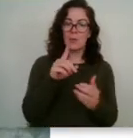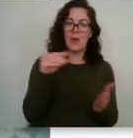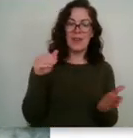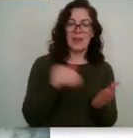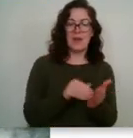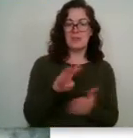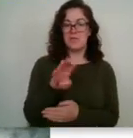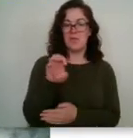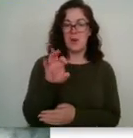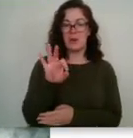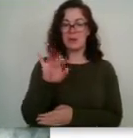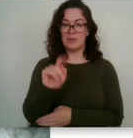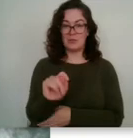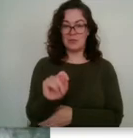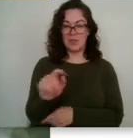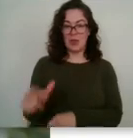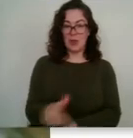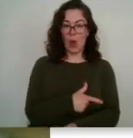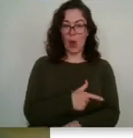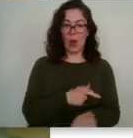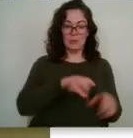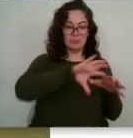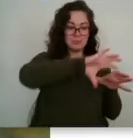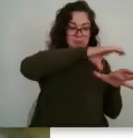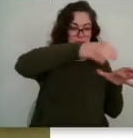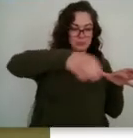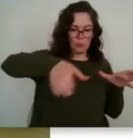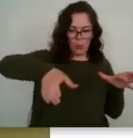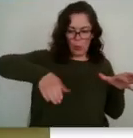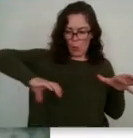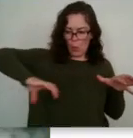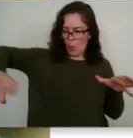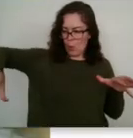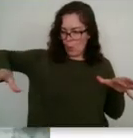pretty cool. See, there's a snake's head, wraps around.